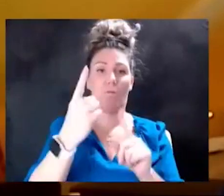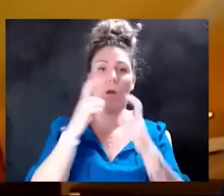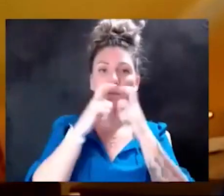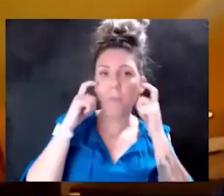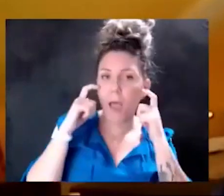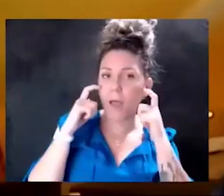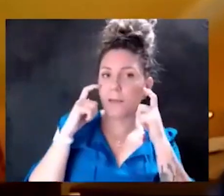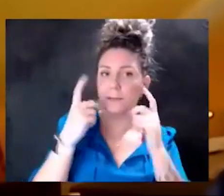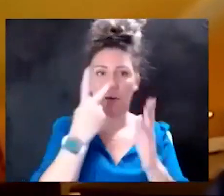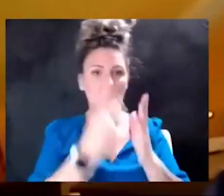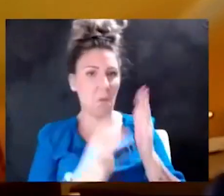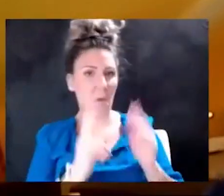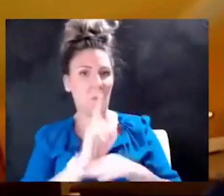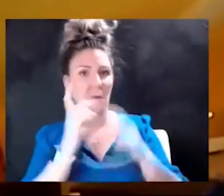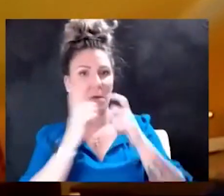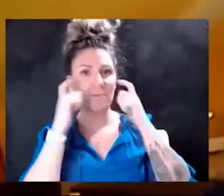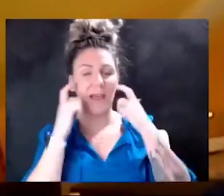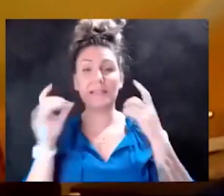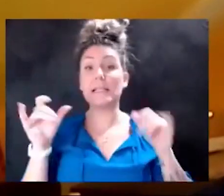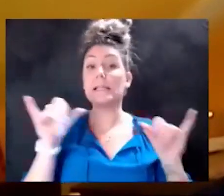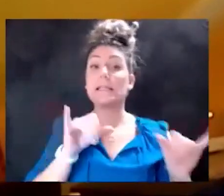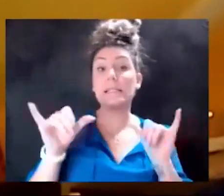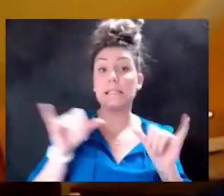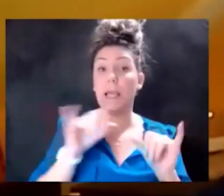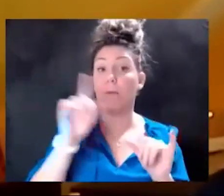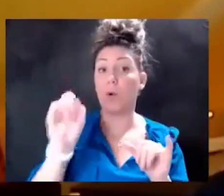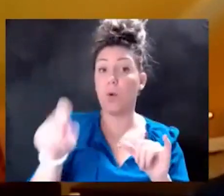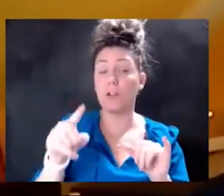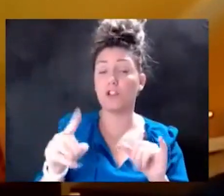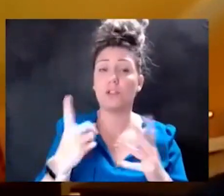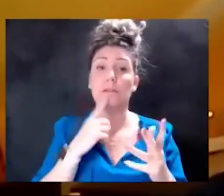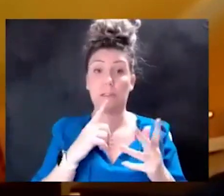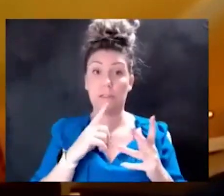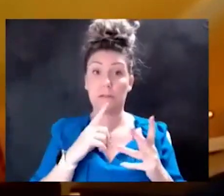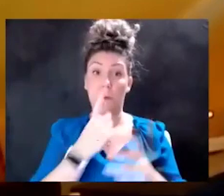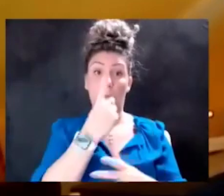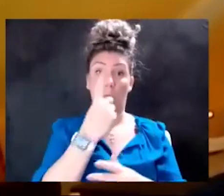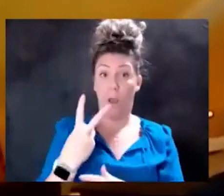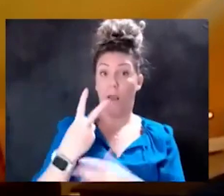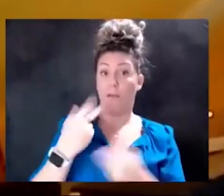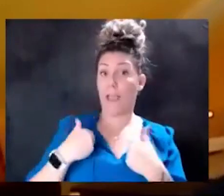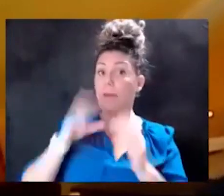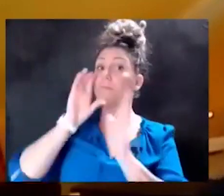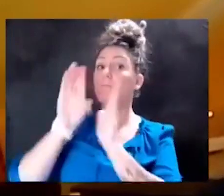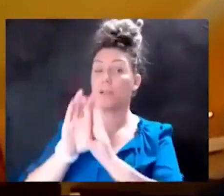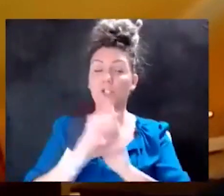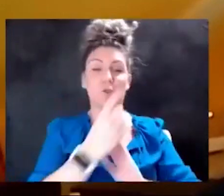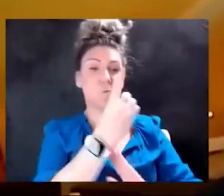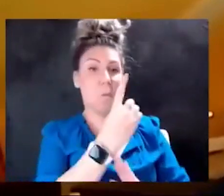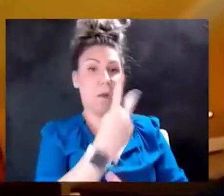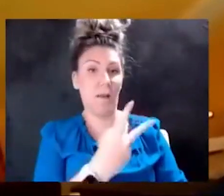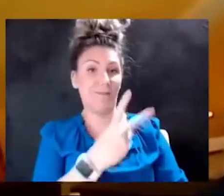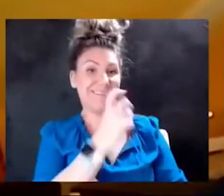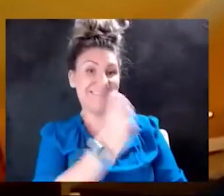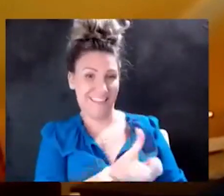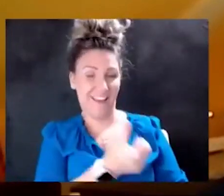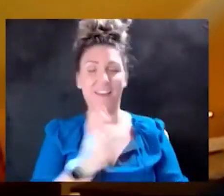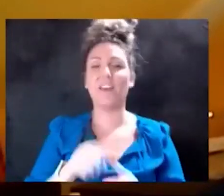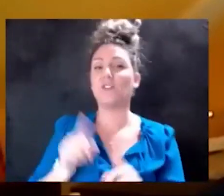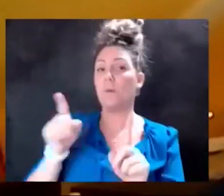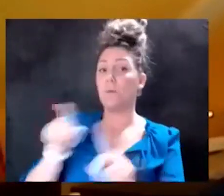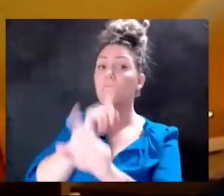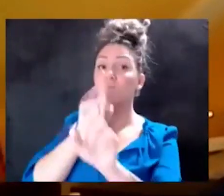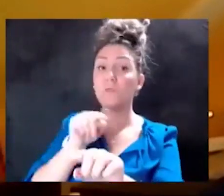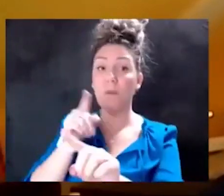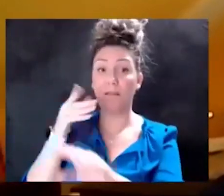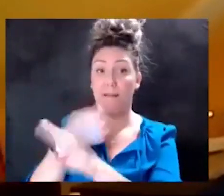mask. So same questions, just half the group got that infographic. And the responses from that group after that,